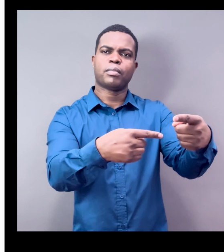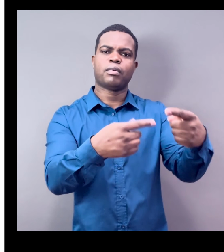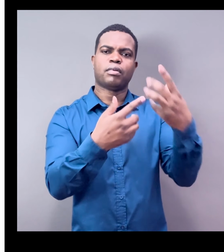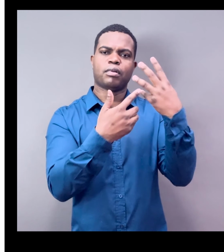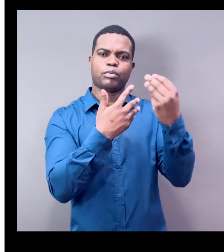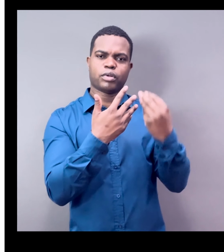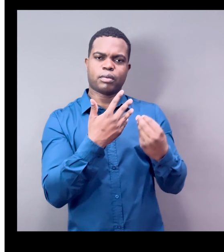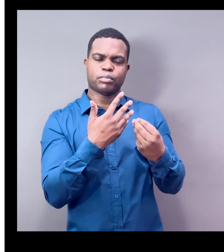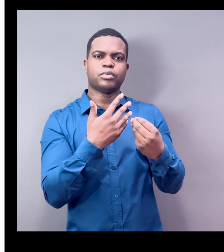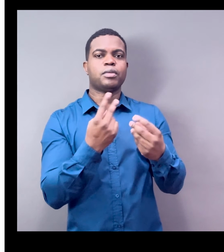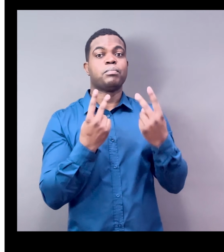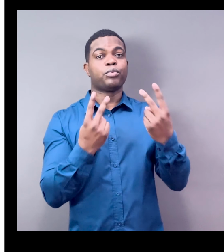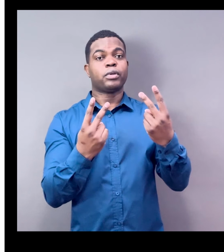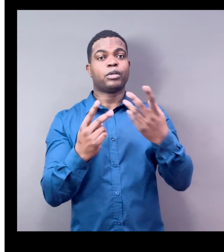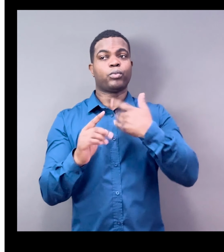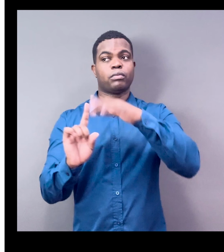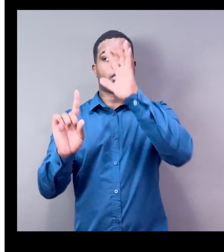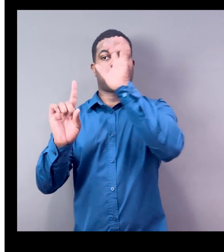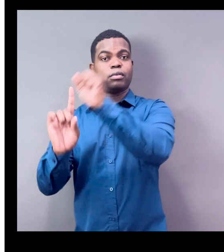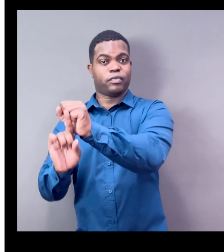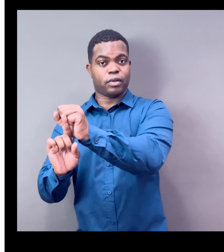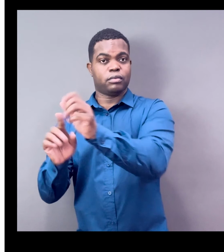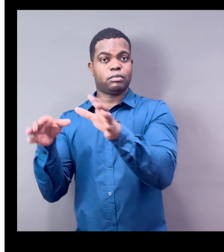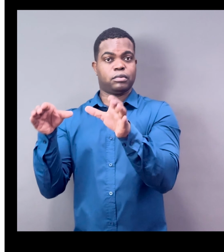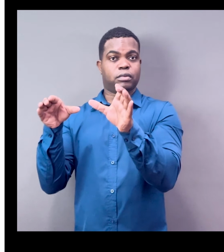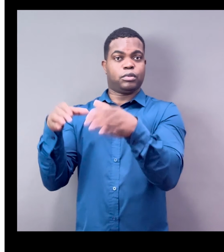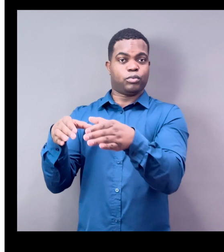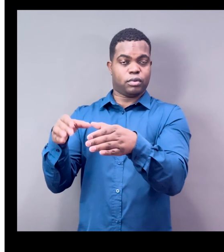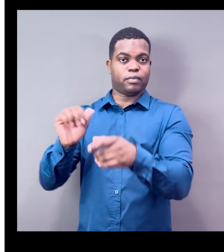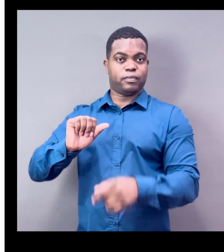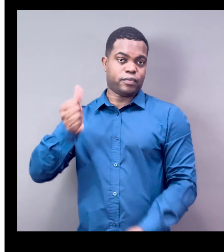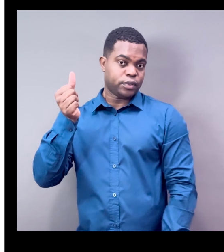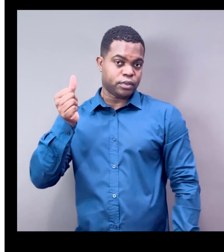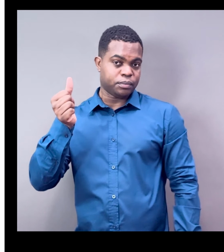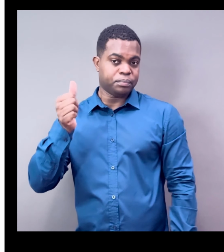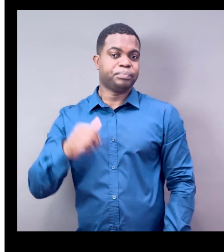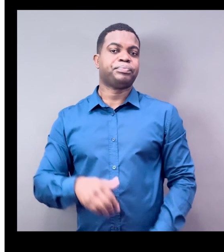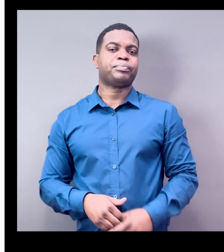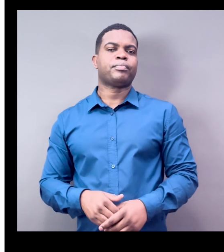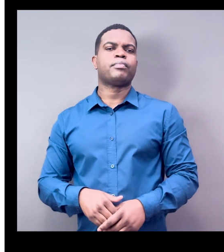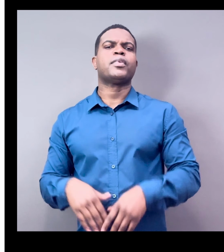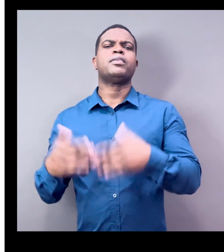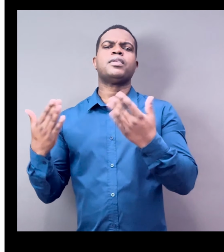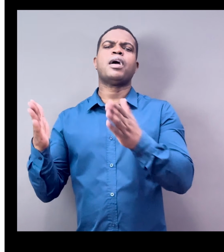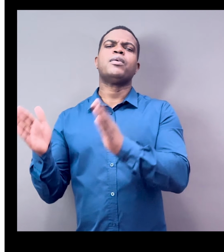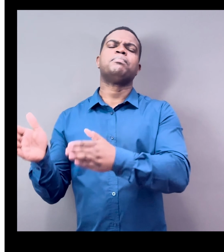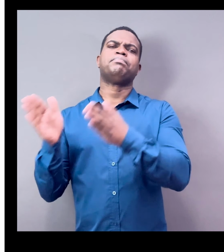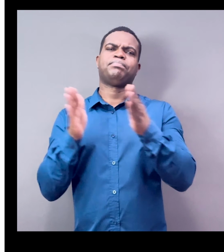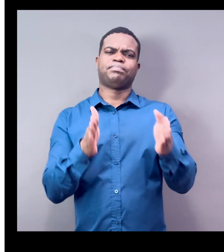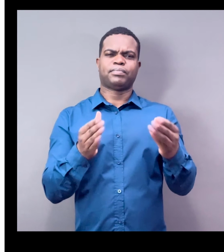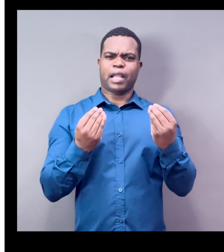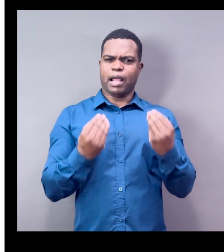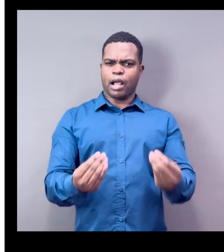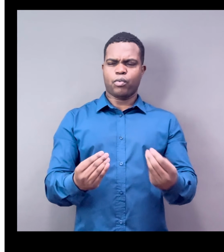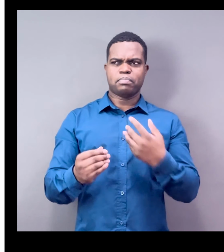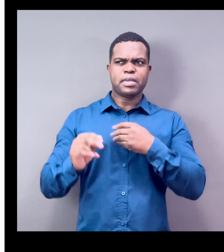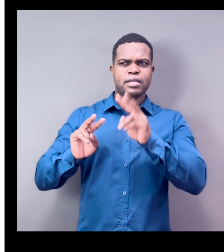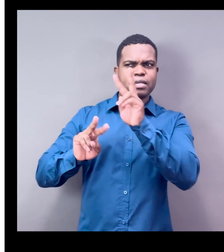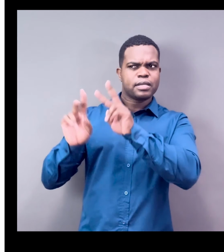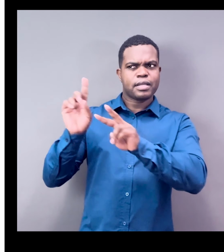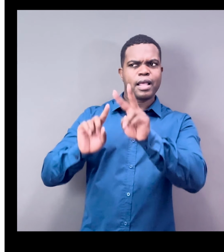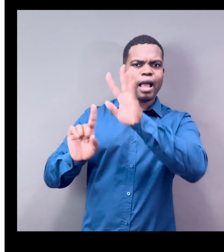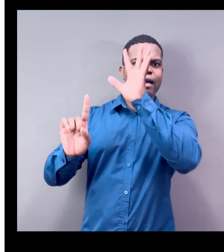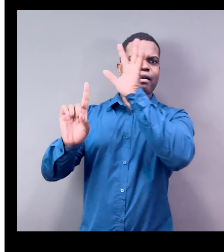other importance of identifying stakeholders. Now let's look at the techniques